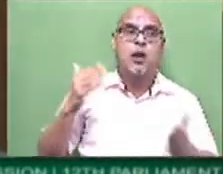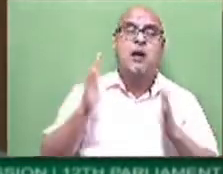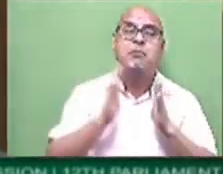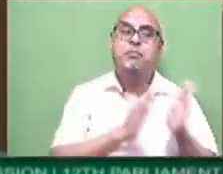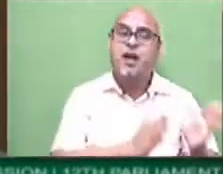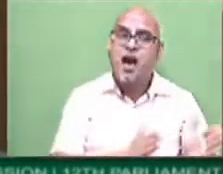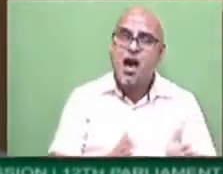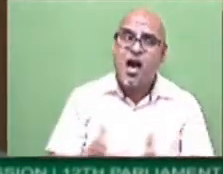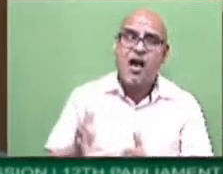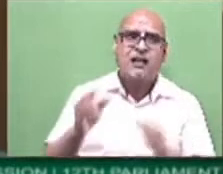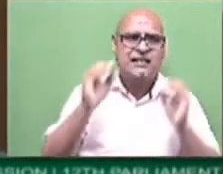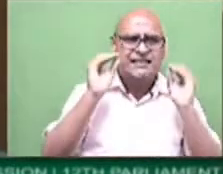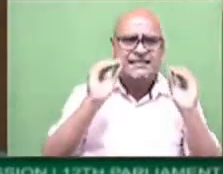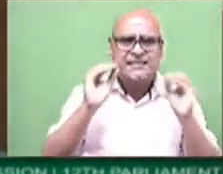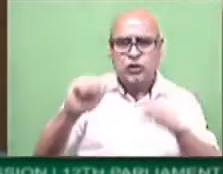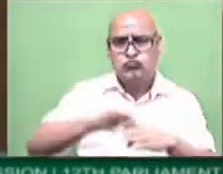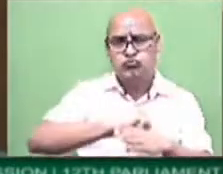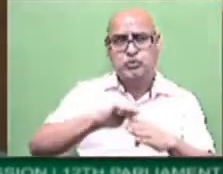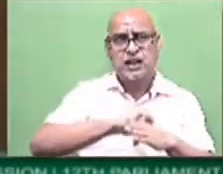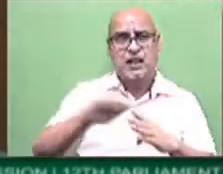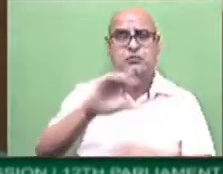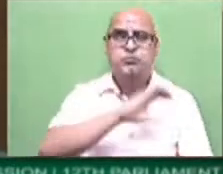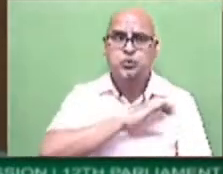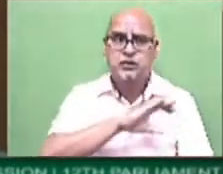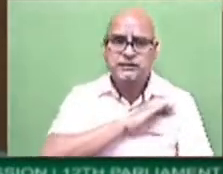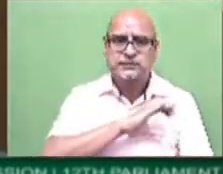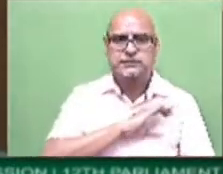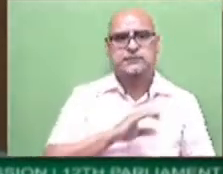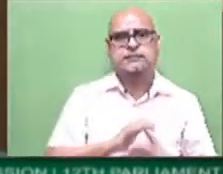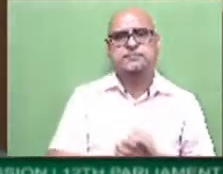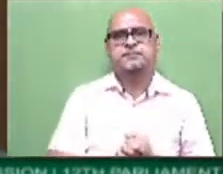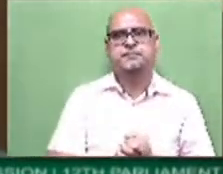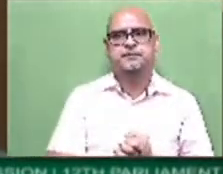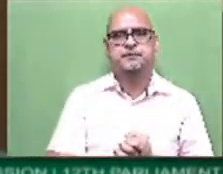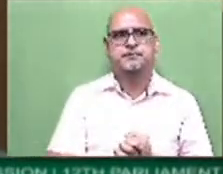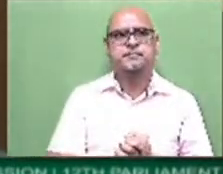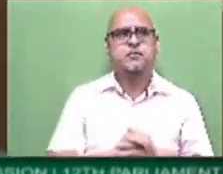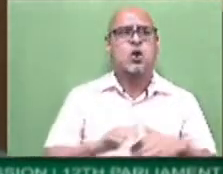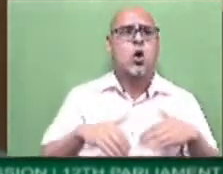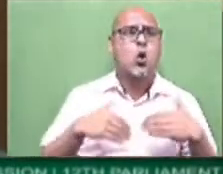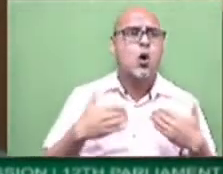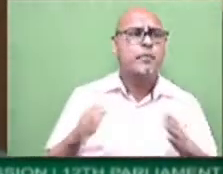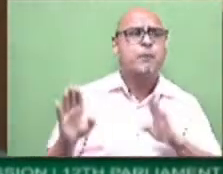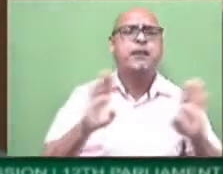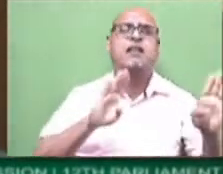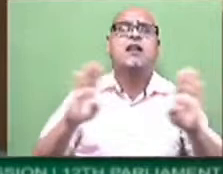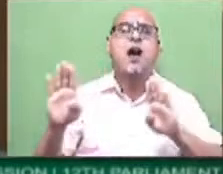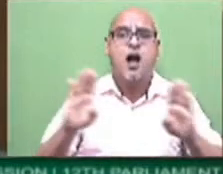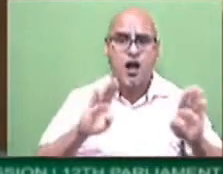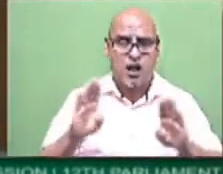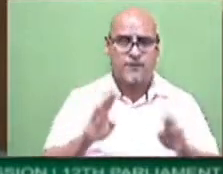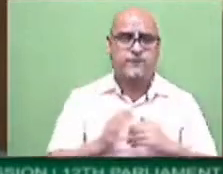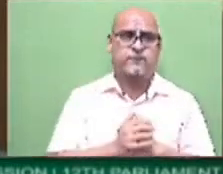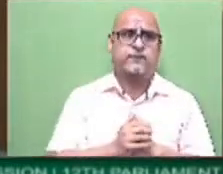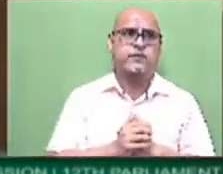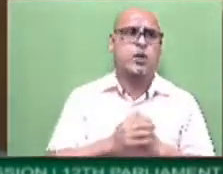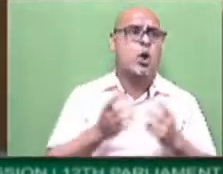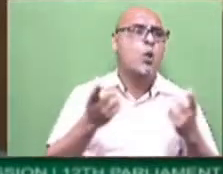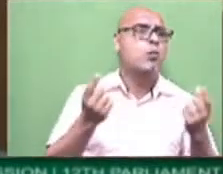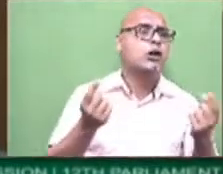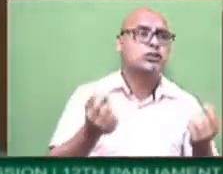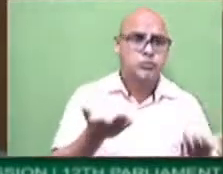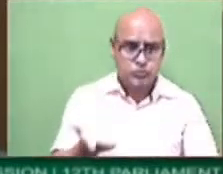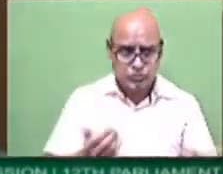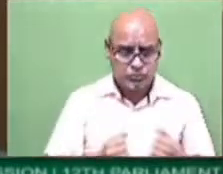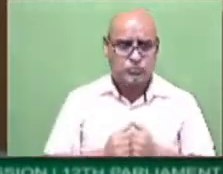officers as to what the offense will be and how it's going to be, how this ticket is going to be issued.